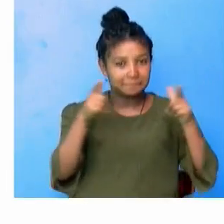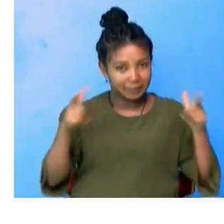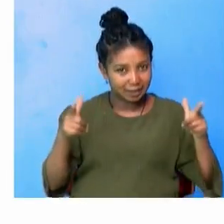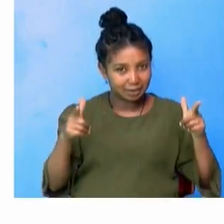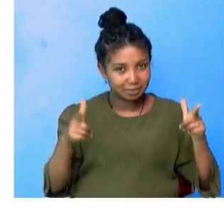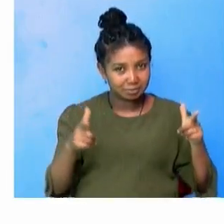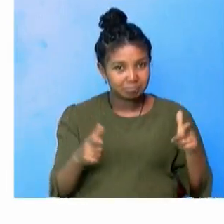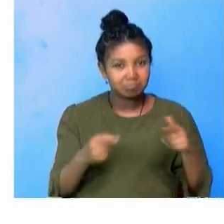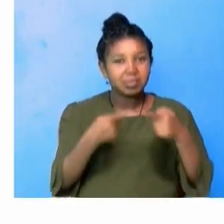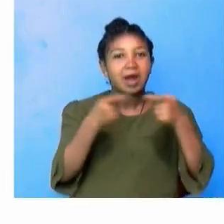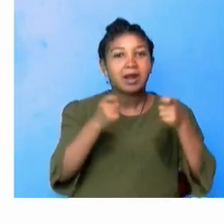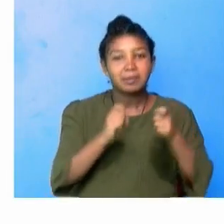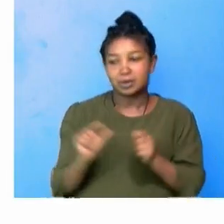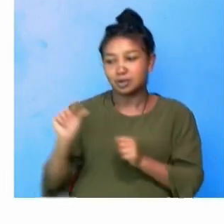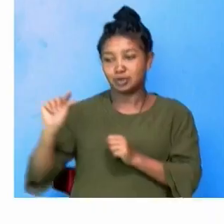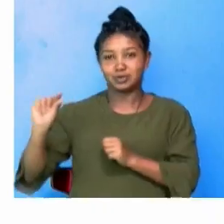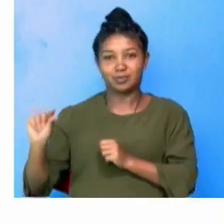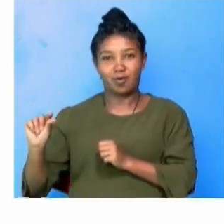small.